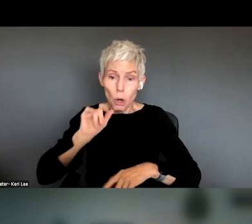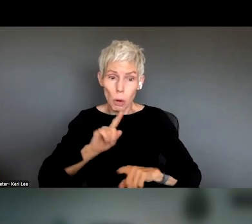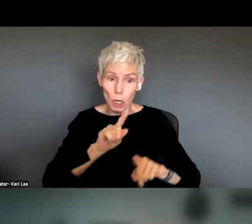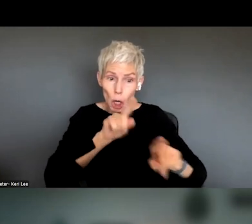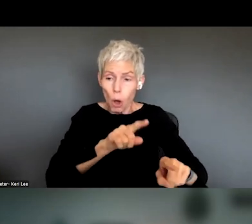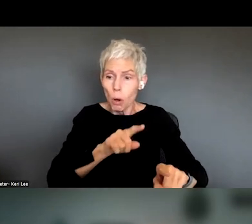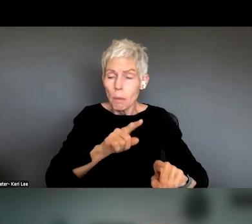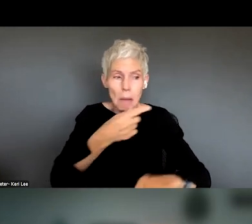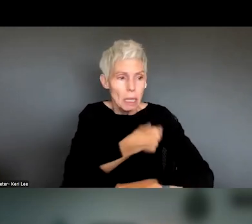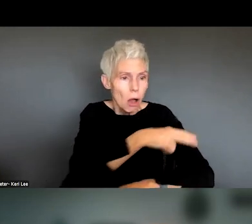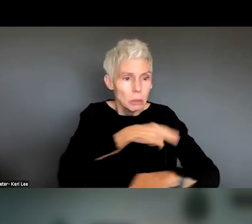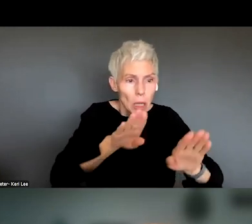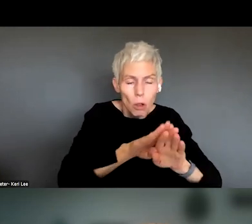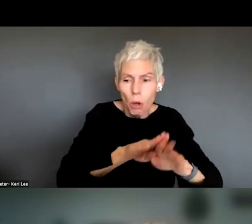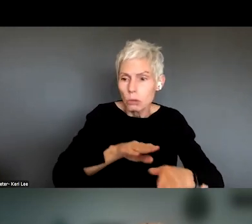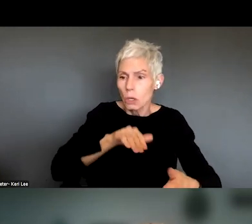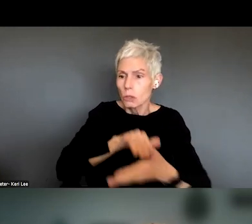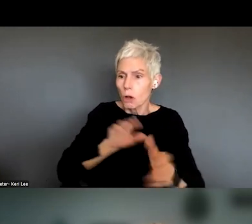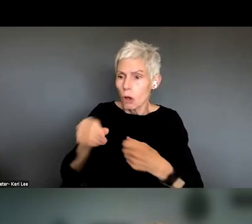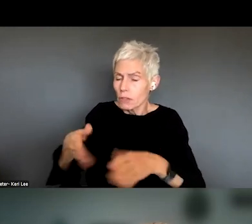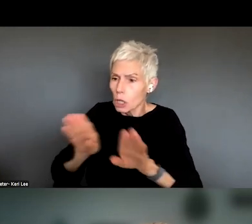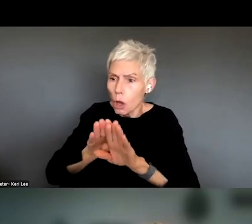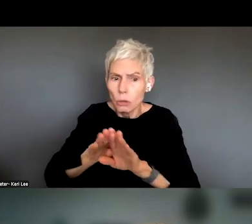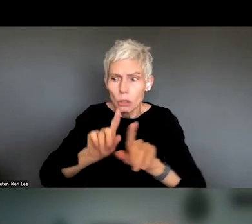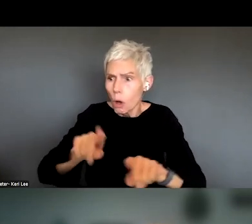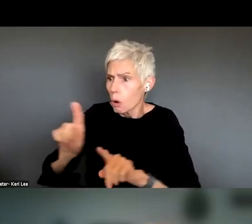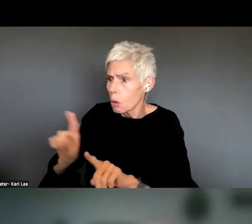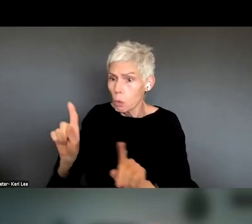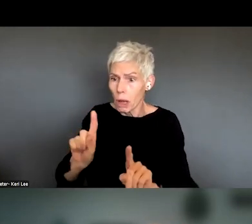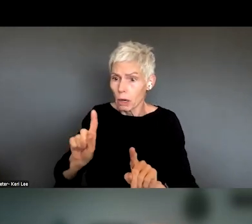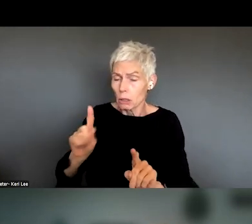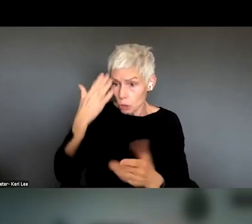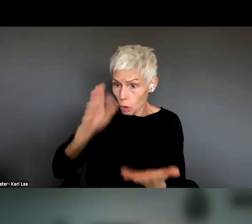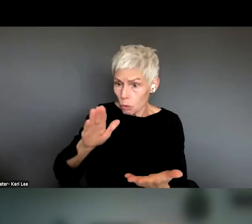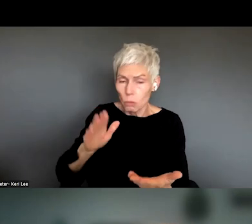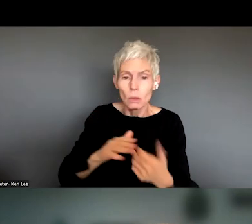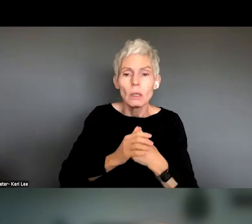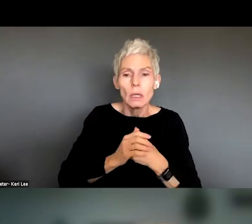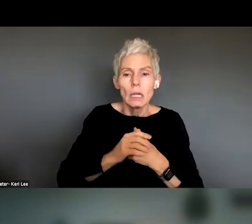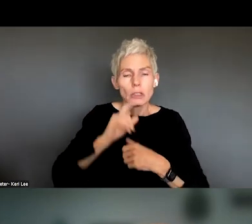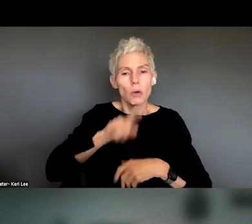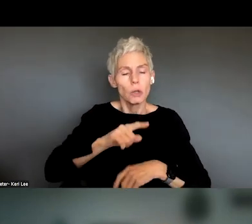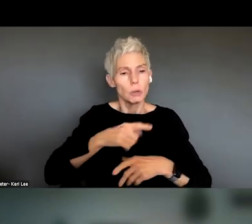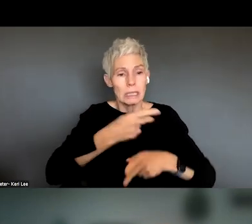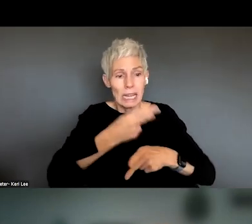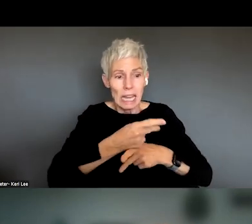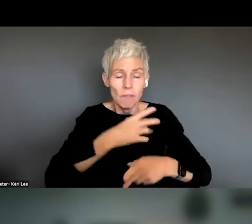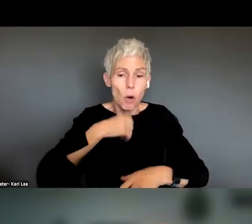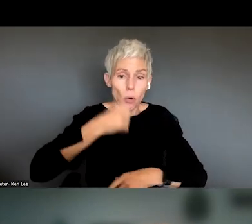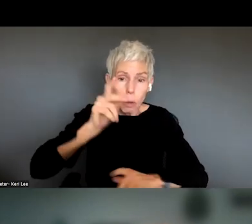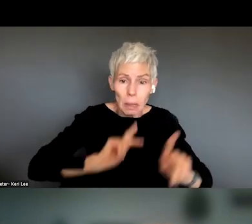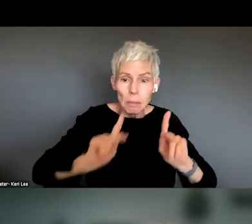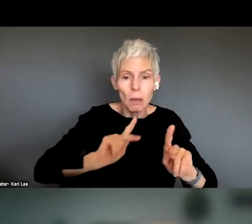or your doctor's office is closed? Do you or somebody in your family have a disability? Are you the caregiver for somebody? And again, you want to keep